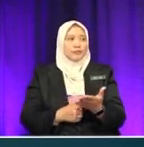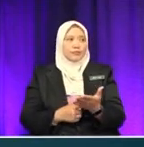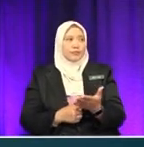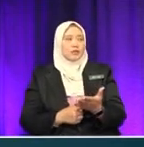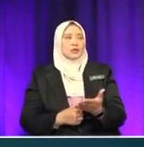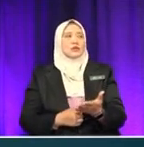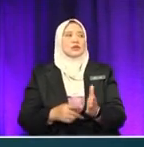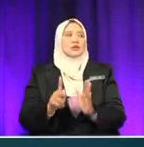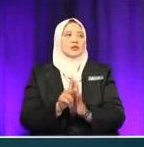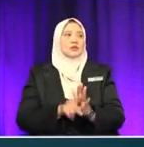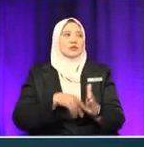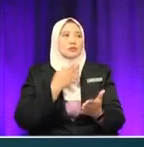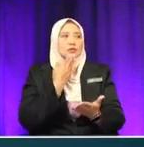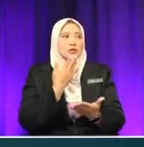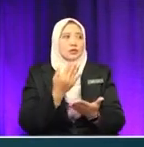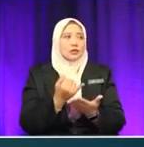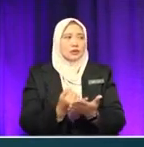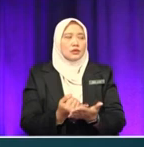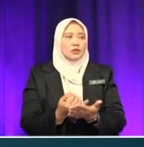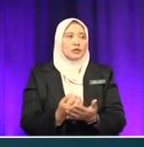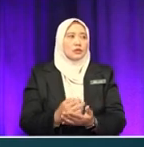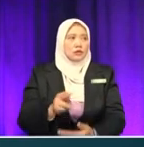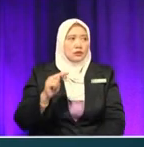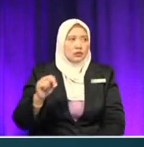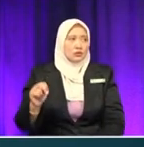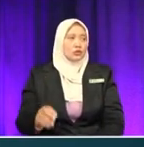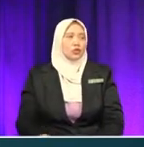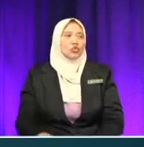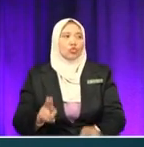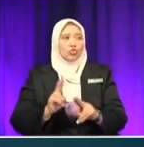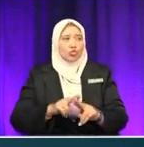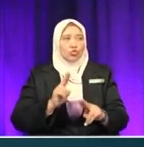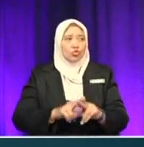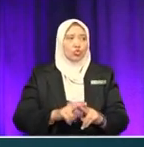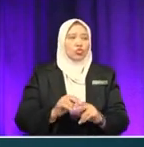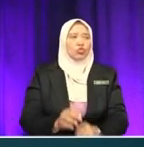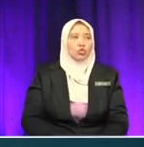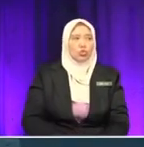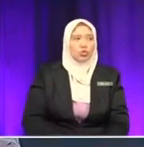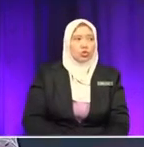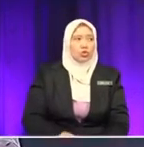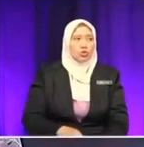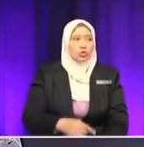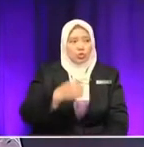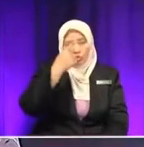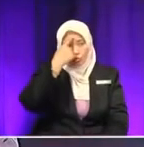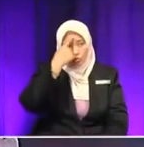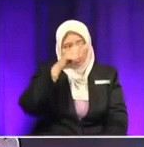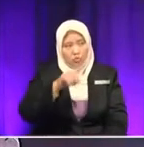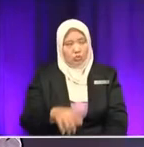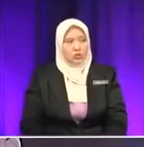advantages of staying fit and healthy. What are some ways to live healthily? So girls and boys, are you guys ready,